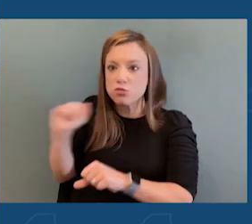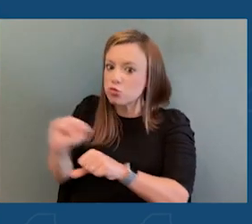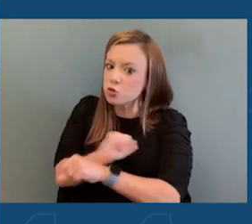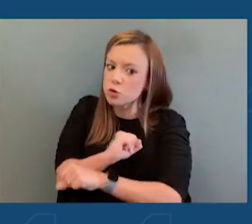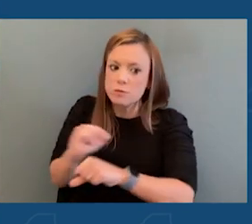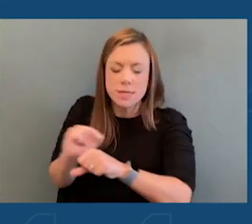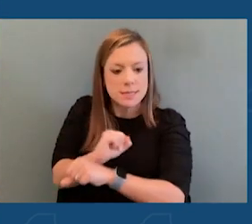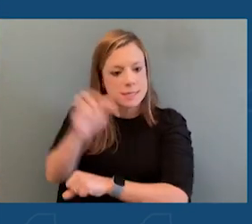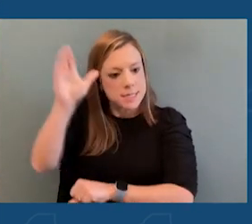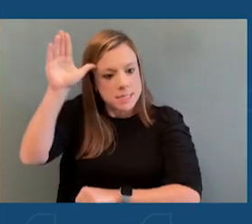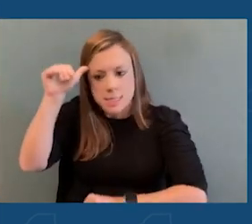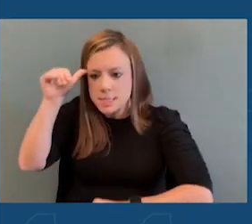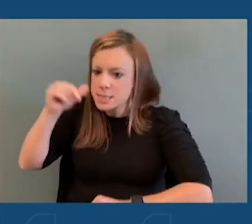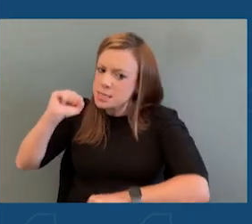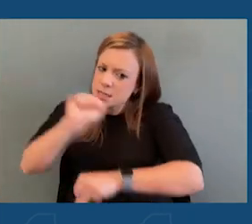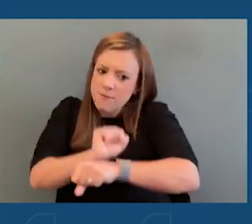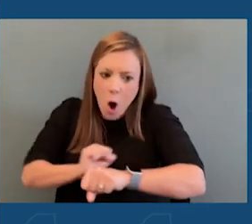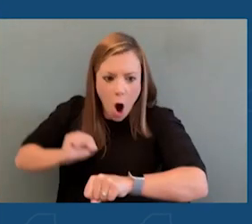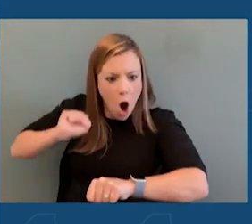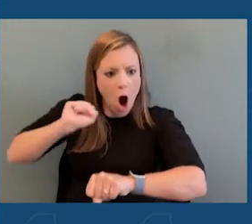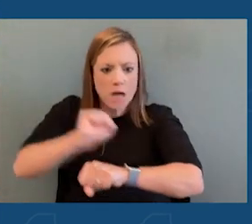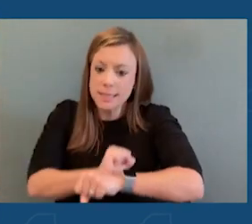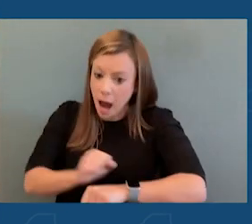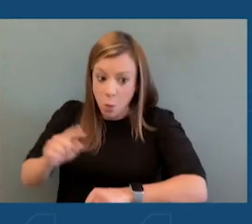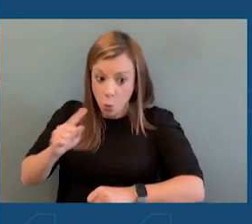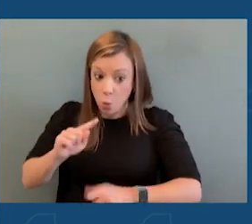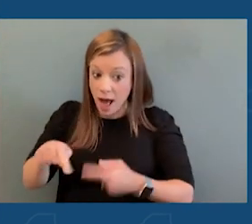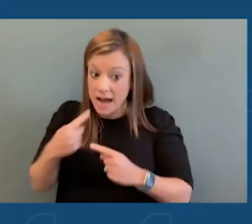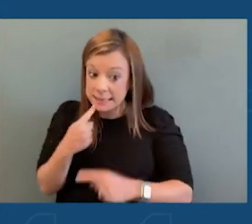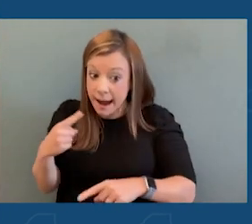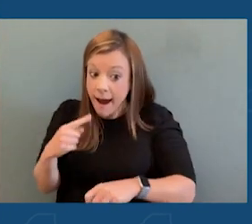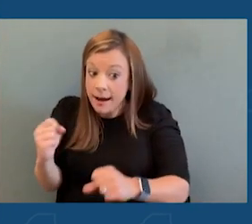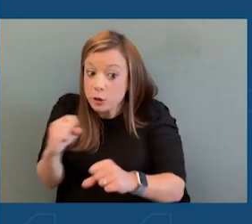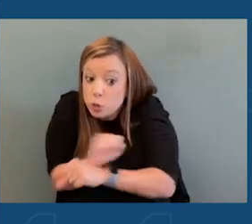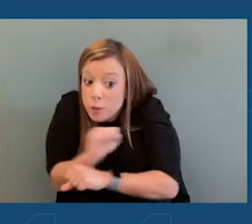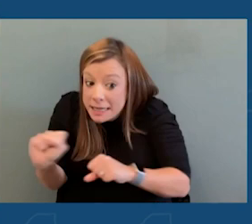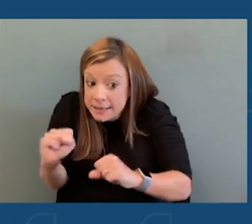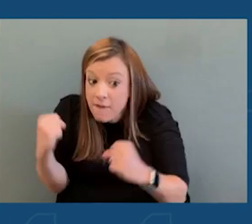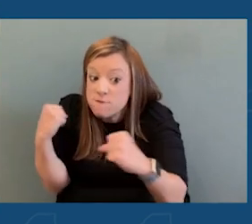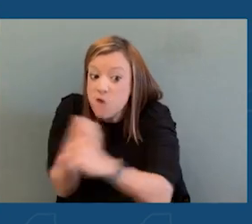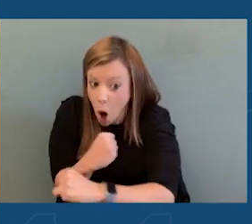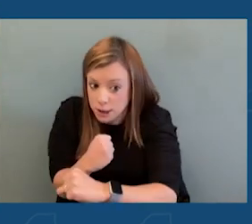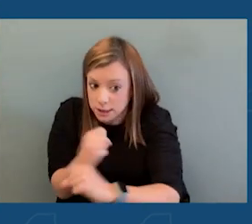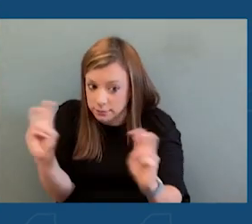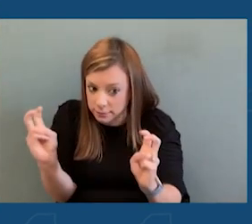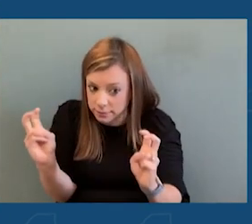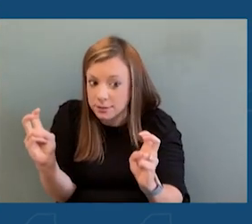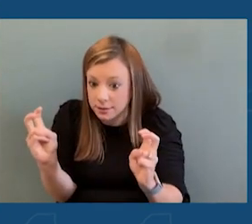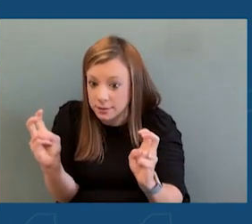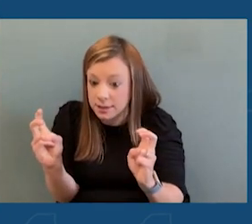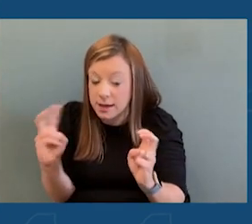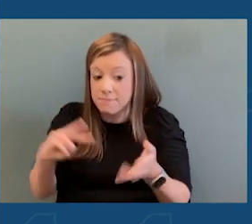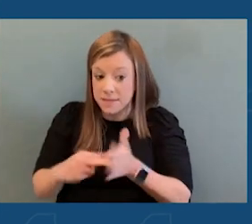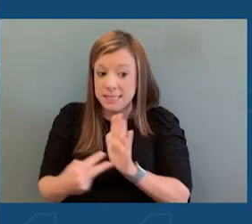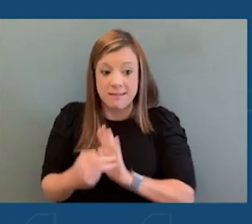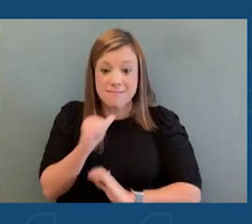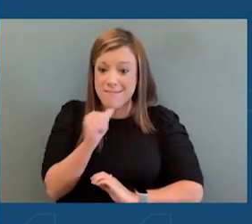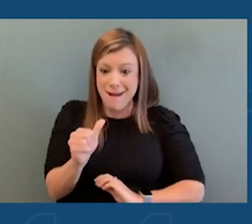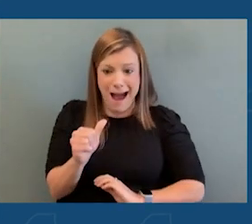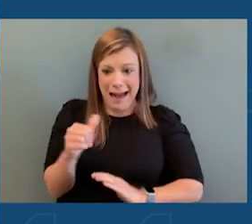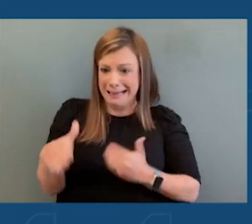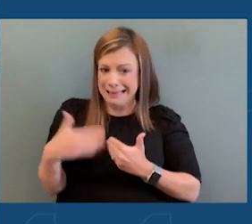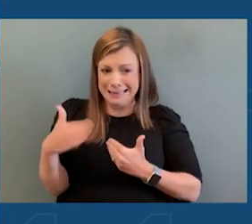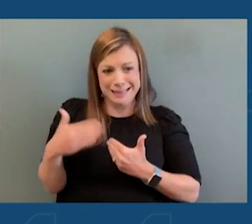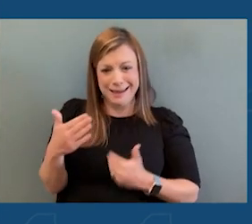And when I say fought, he can explain to you this was not an easy fight. Idani, gracias por todo, eh?